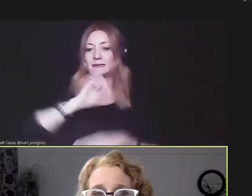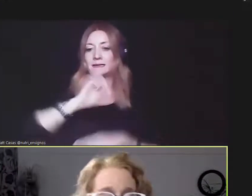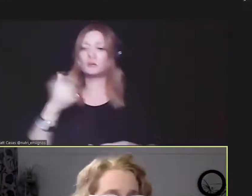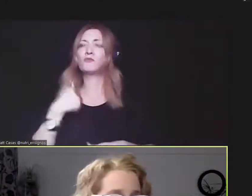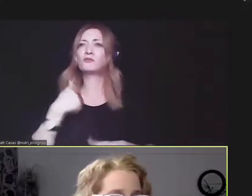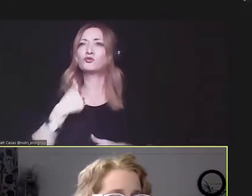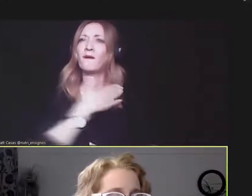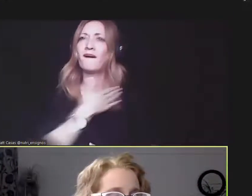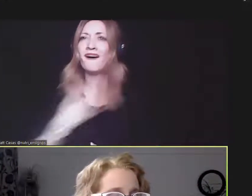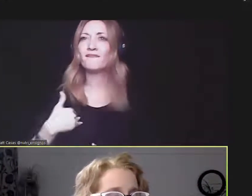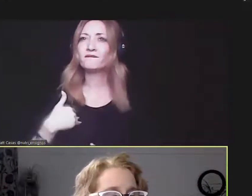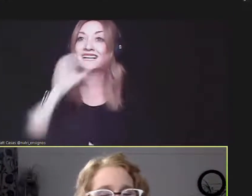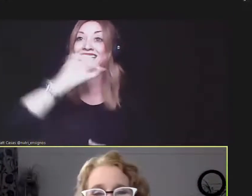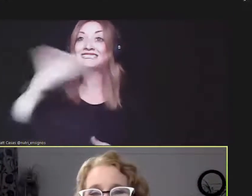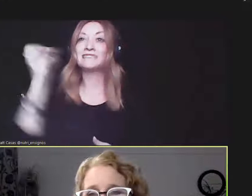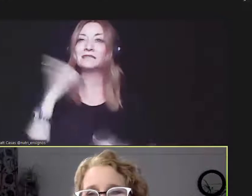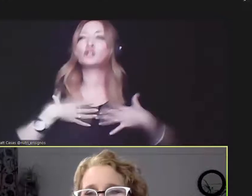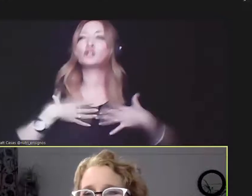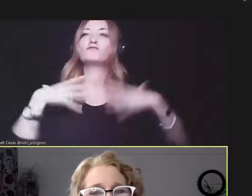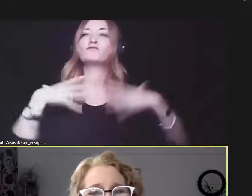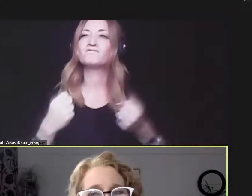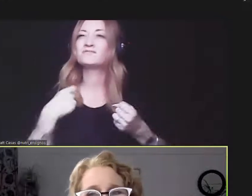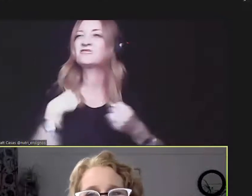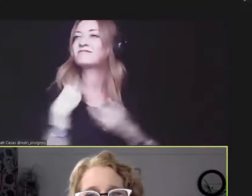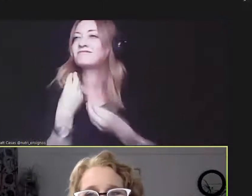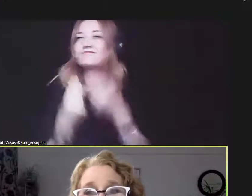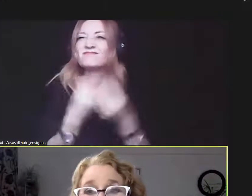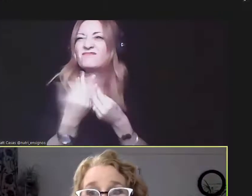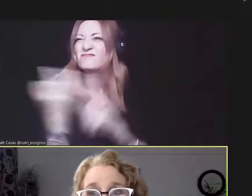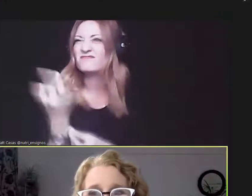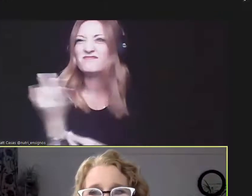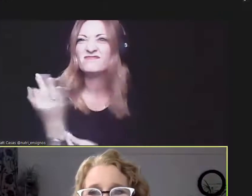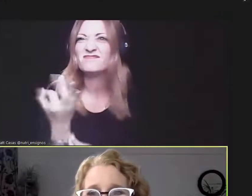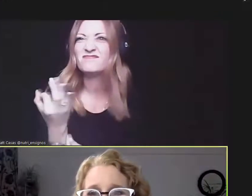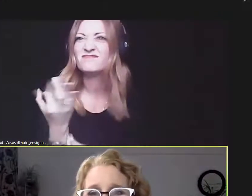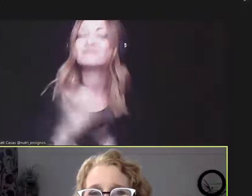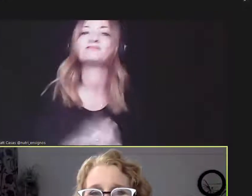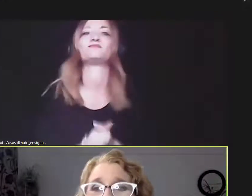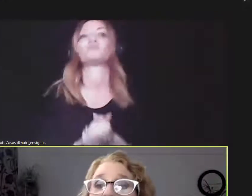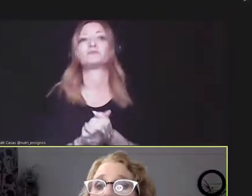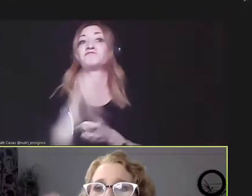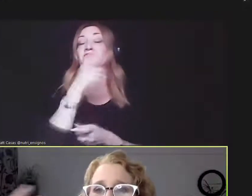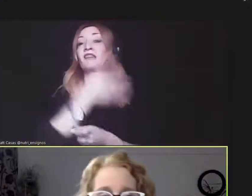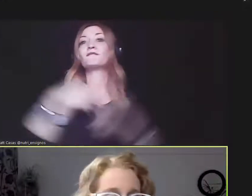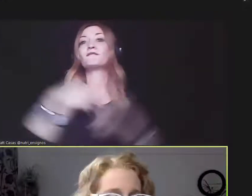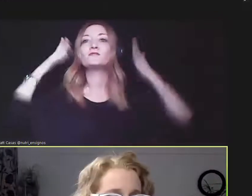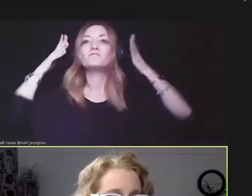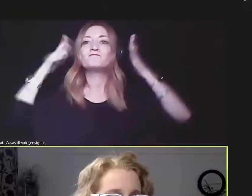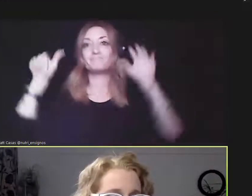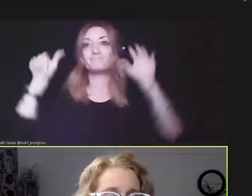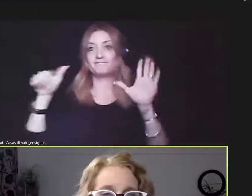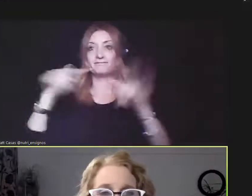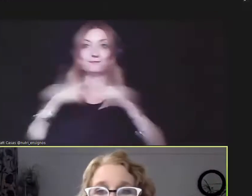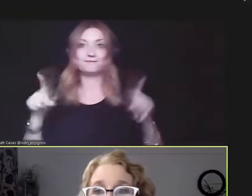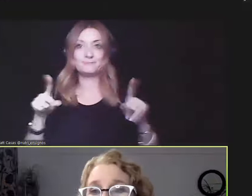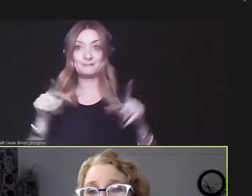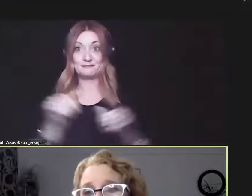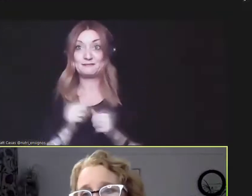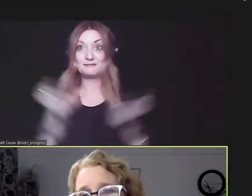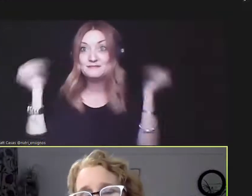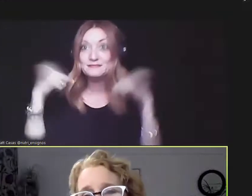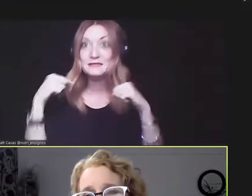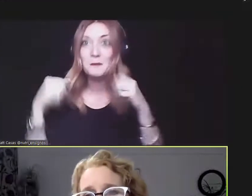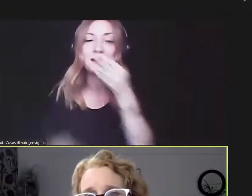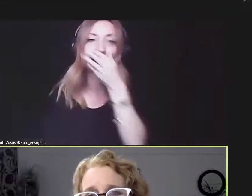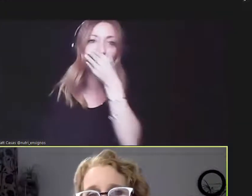in to have a fantastic, healthy gut for 2021 and the future. And number